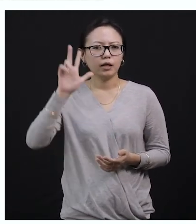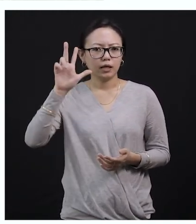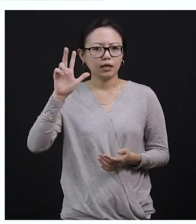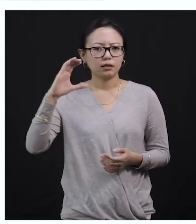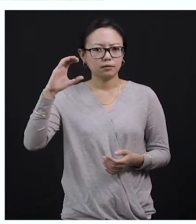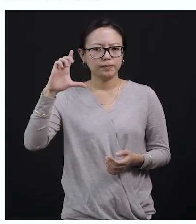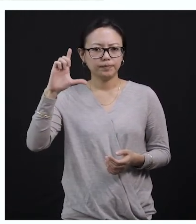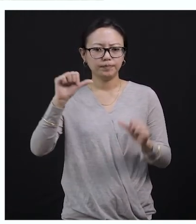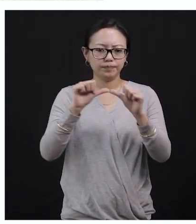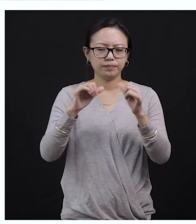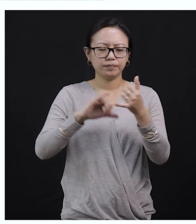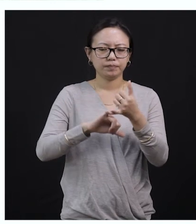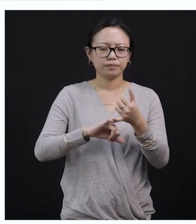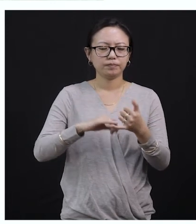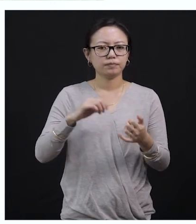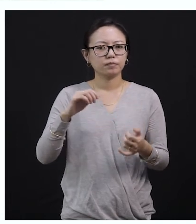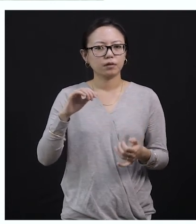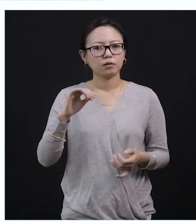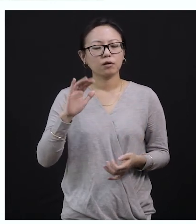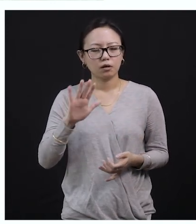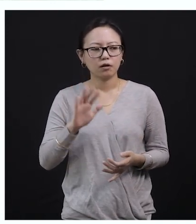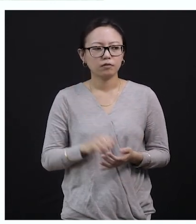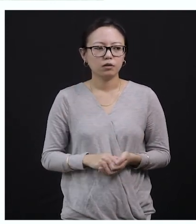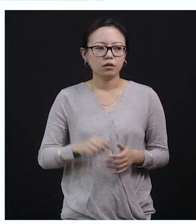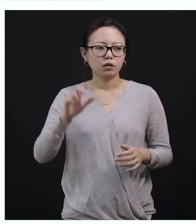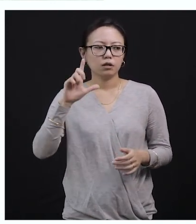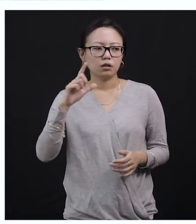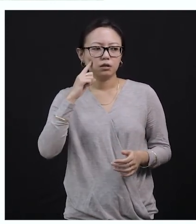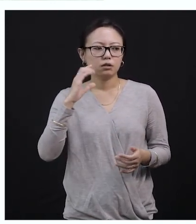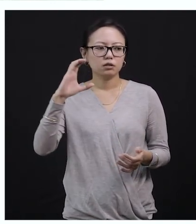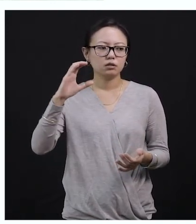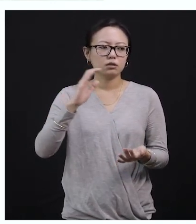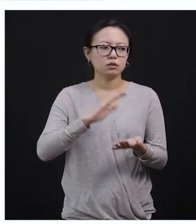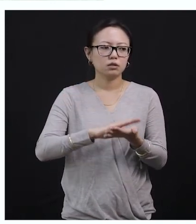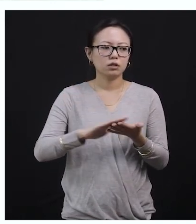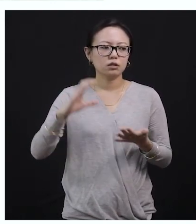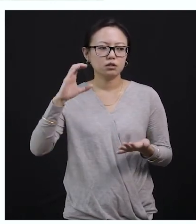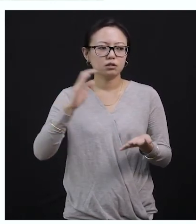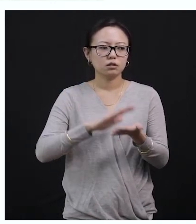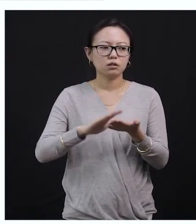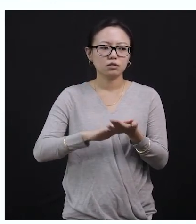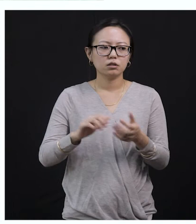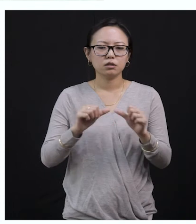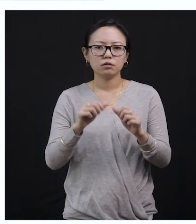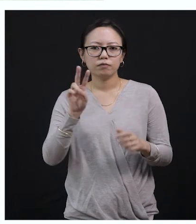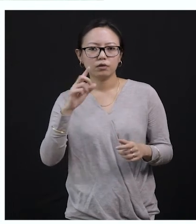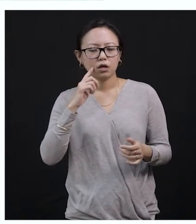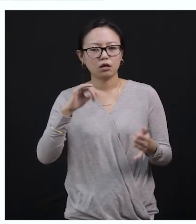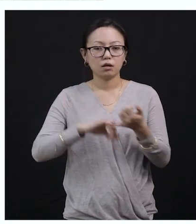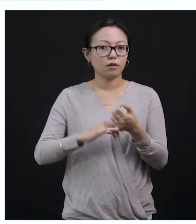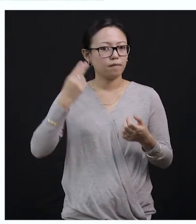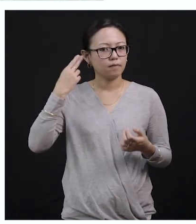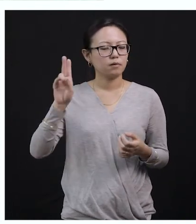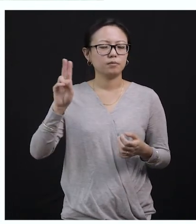and then finally it was attacked and annexed by the ruler of Magadha, Ajatashatru. Okay, so the